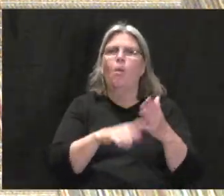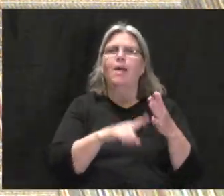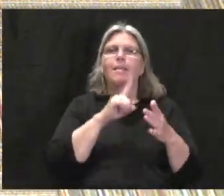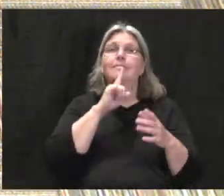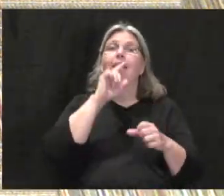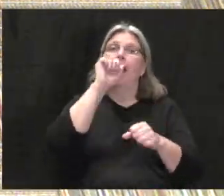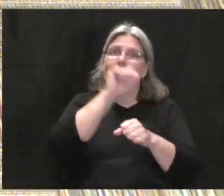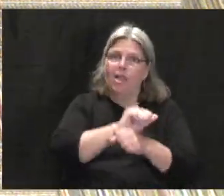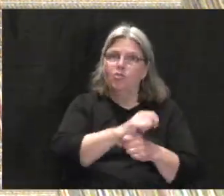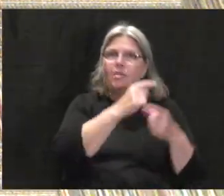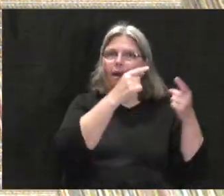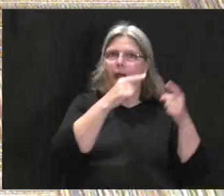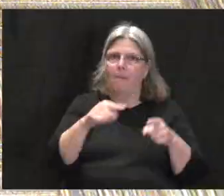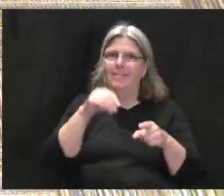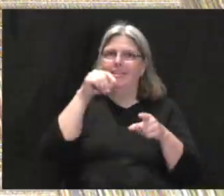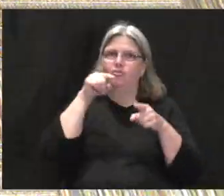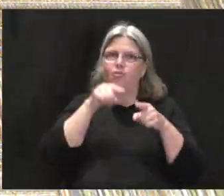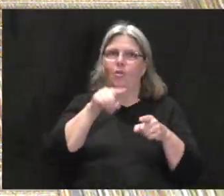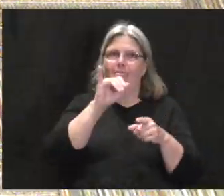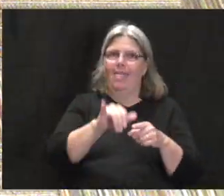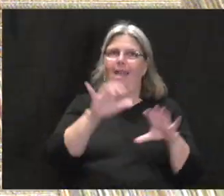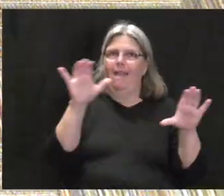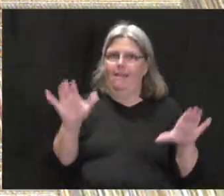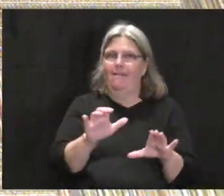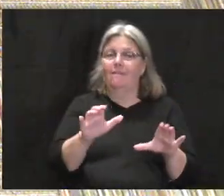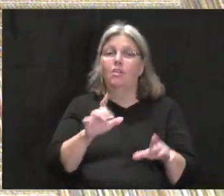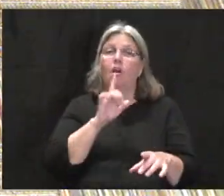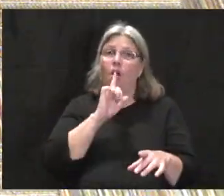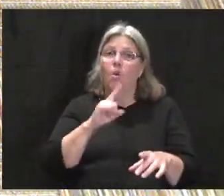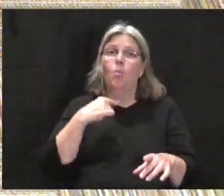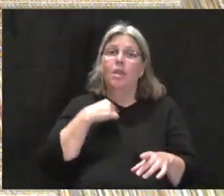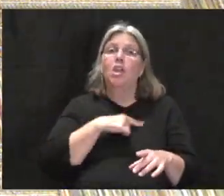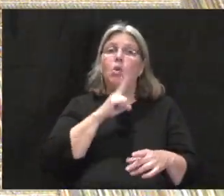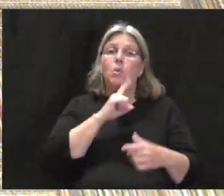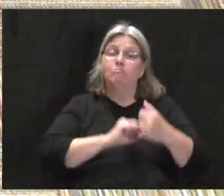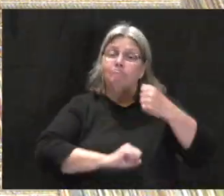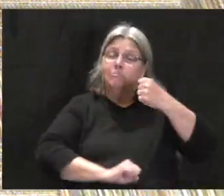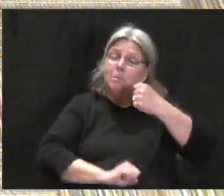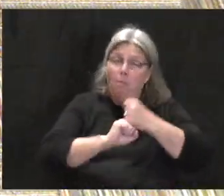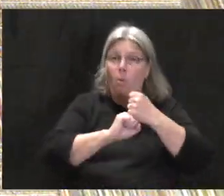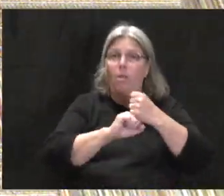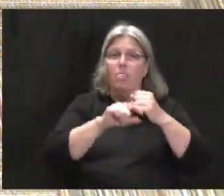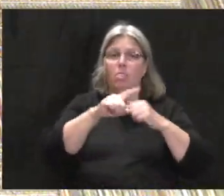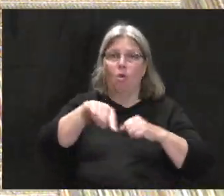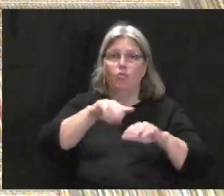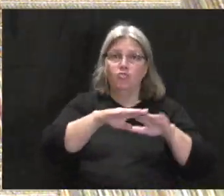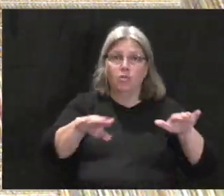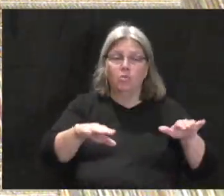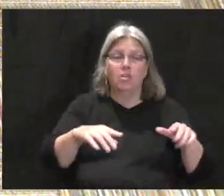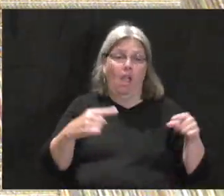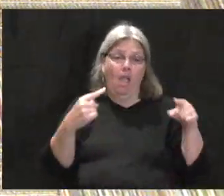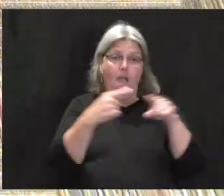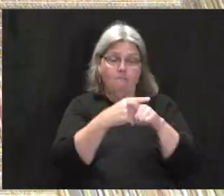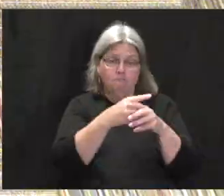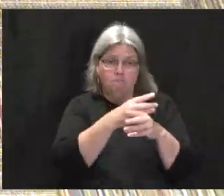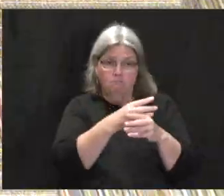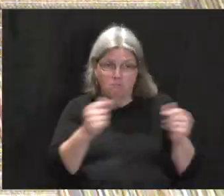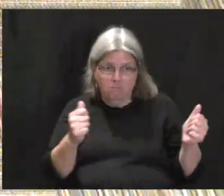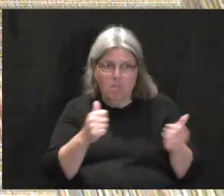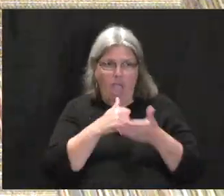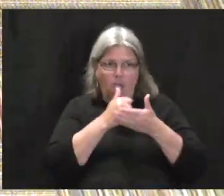emotionally? Or are we giving them busy work so that they don't distract a larger group, which is also valid? But is that really impacting their